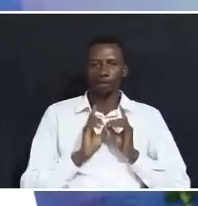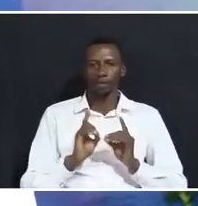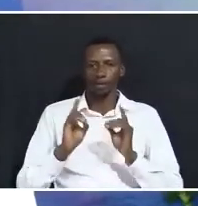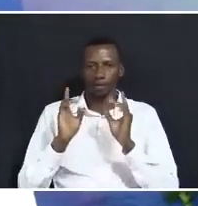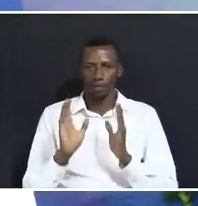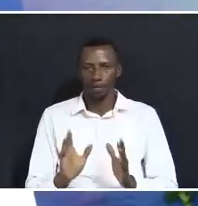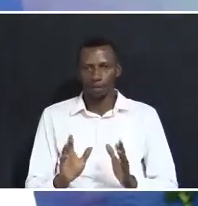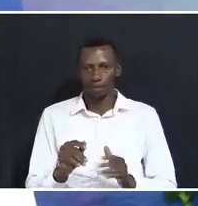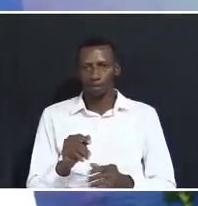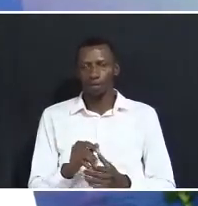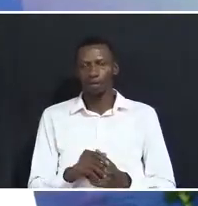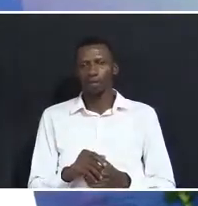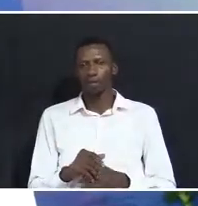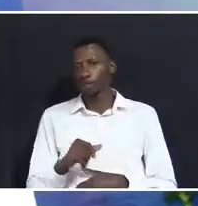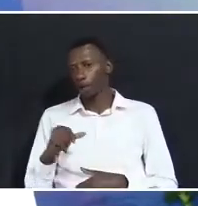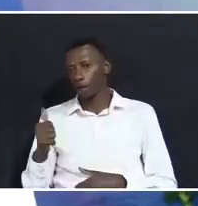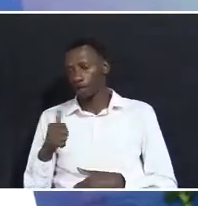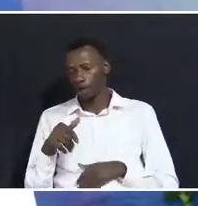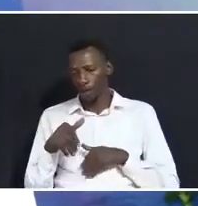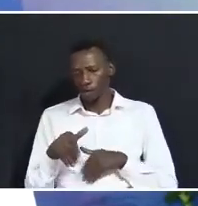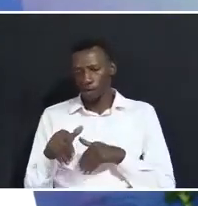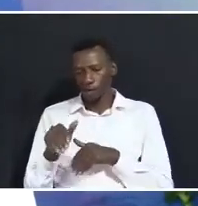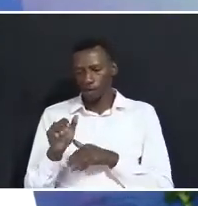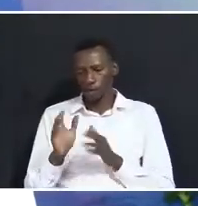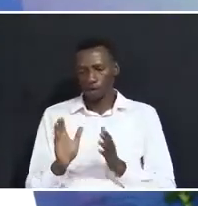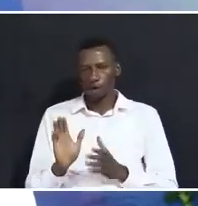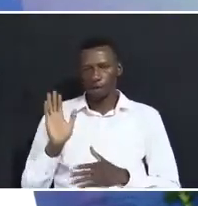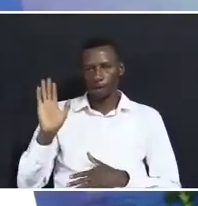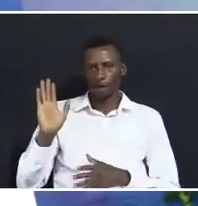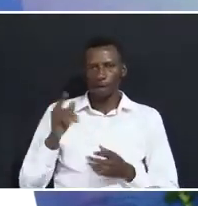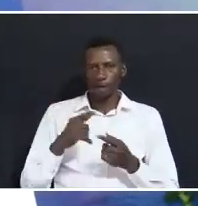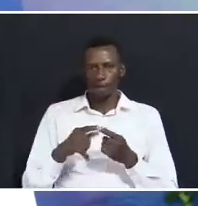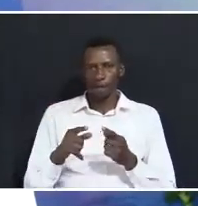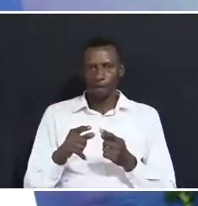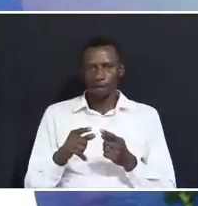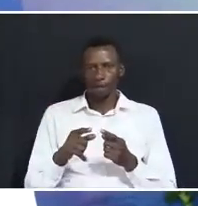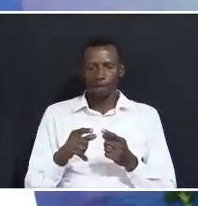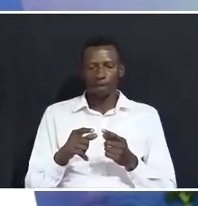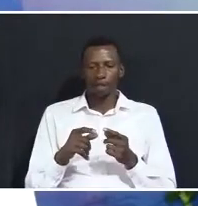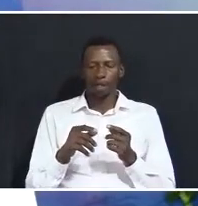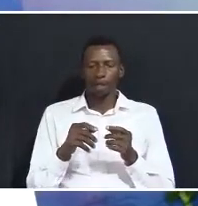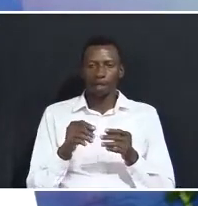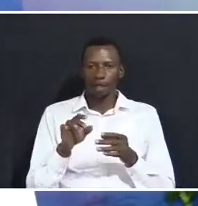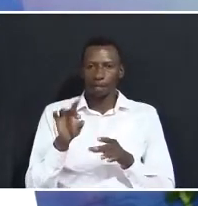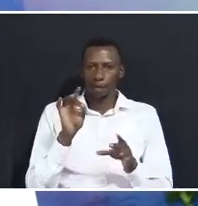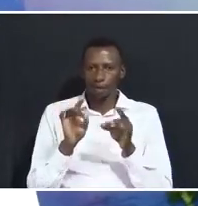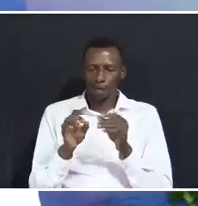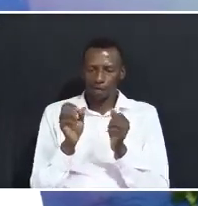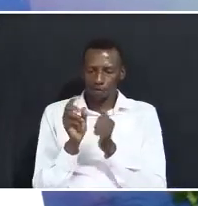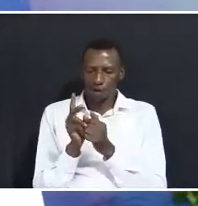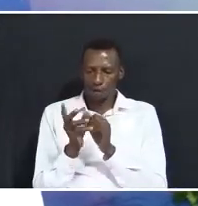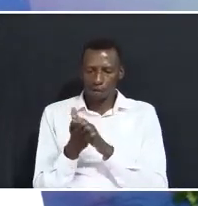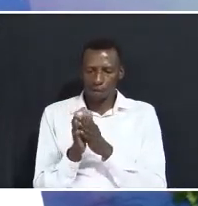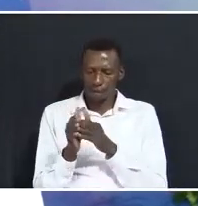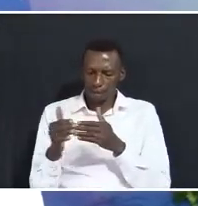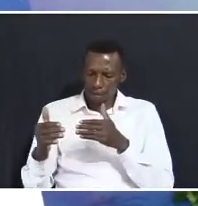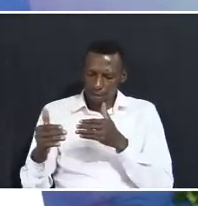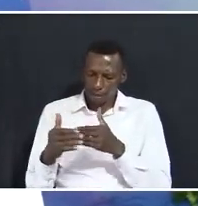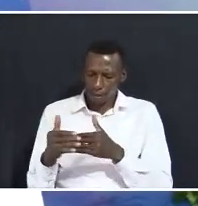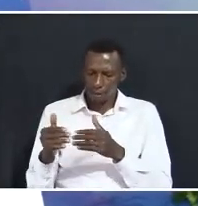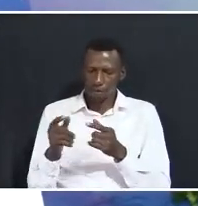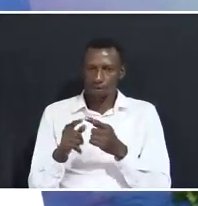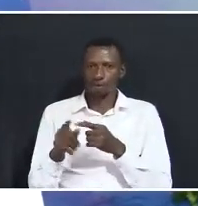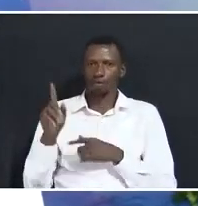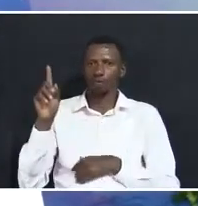were his followers, but out of these many followers, he picked 12 of them to be very close to him, to be